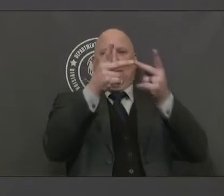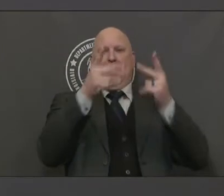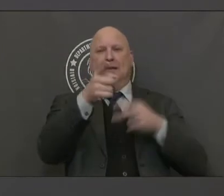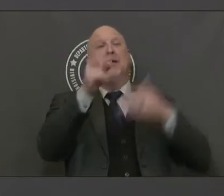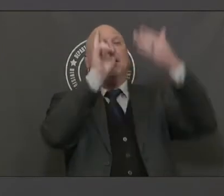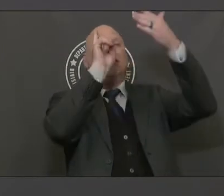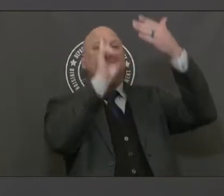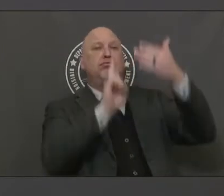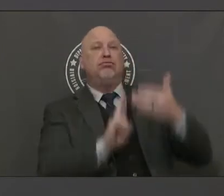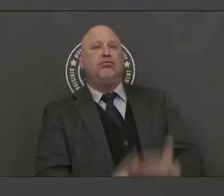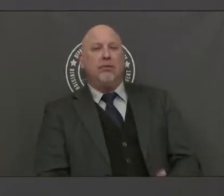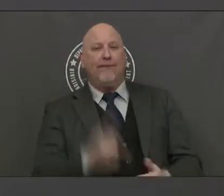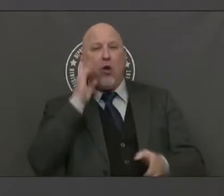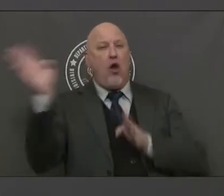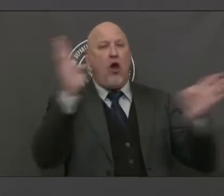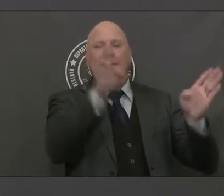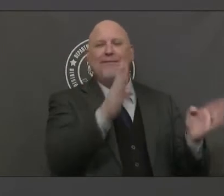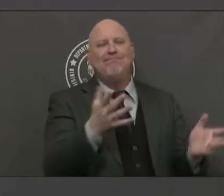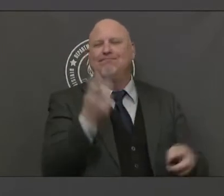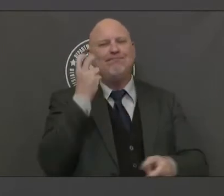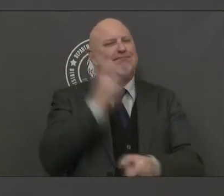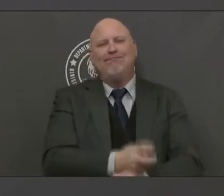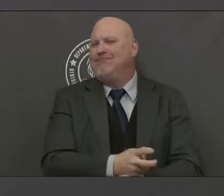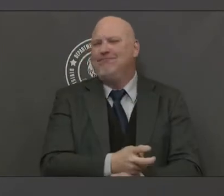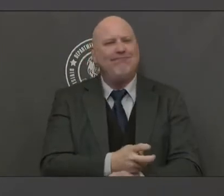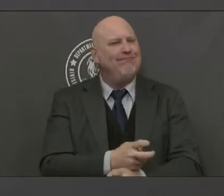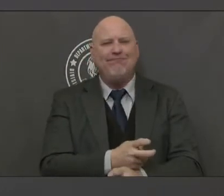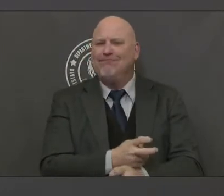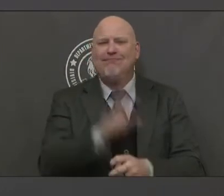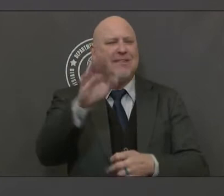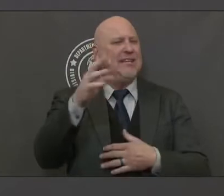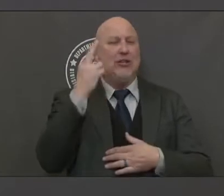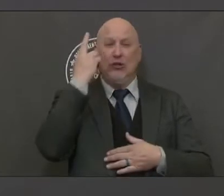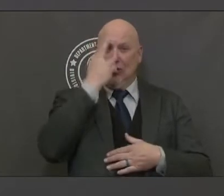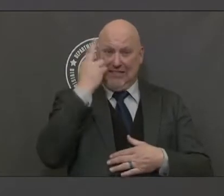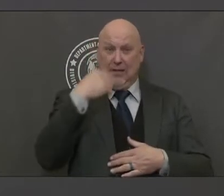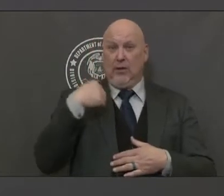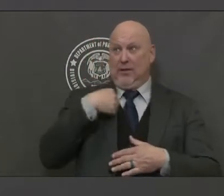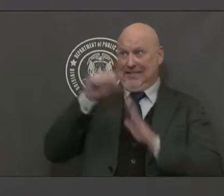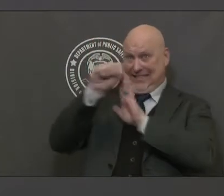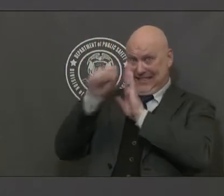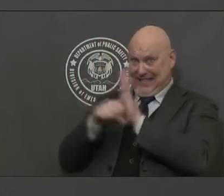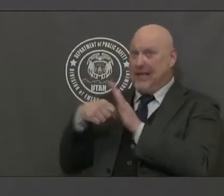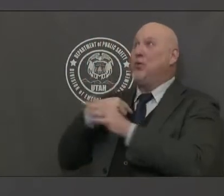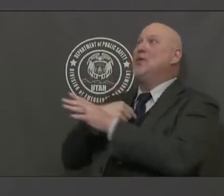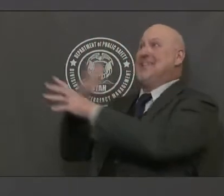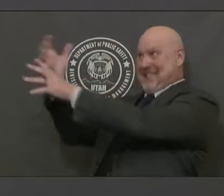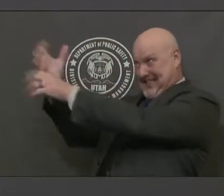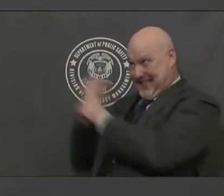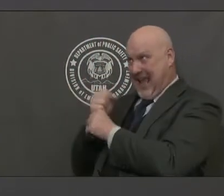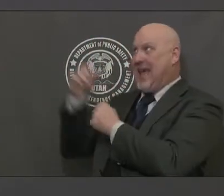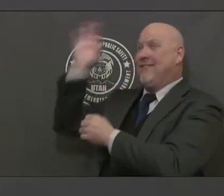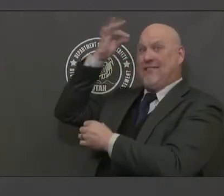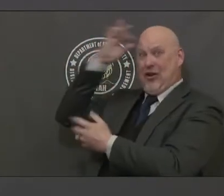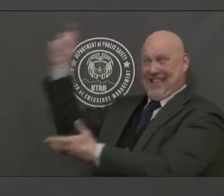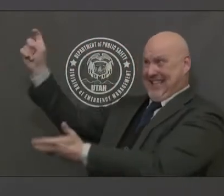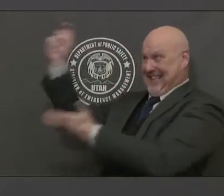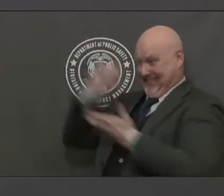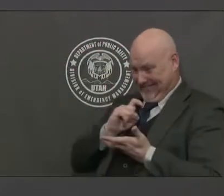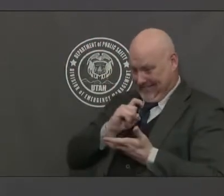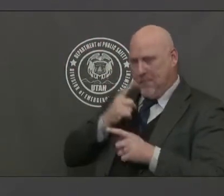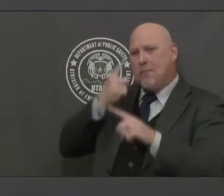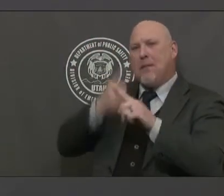from us, because everyone has their own process of doing this, we've decided again to embrace the chaos and